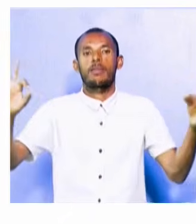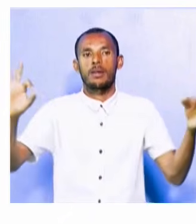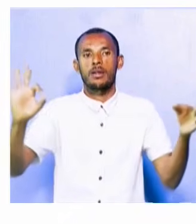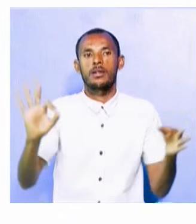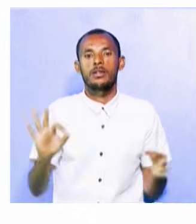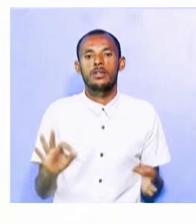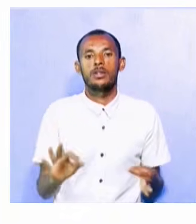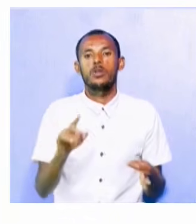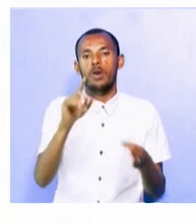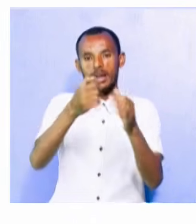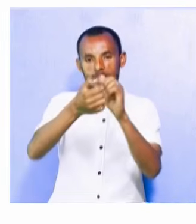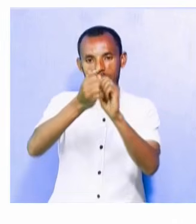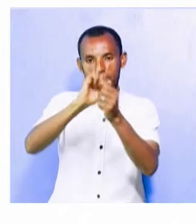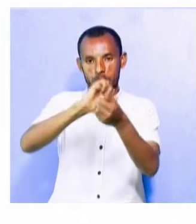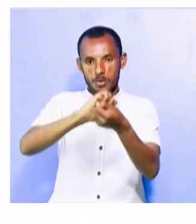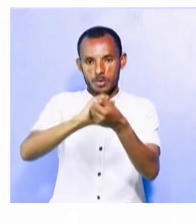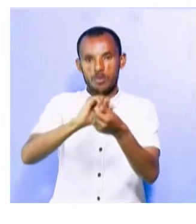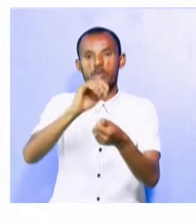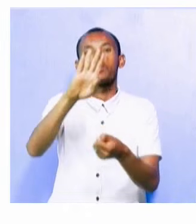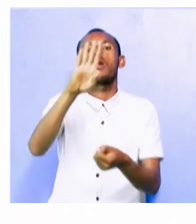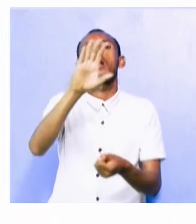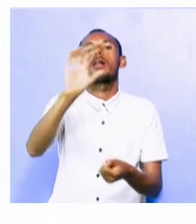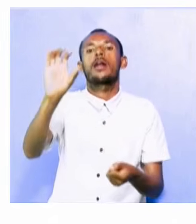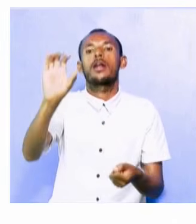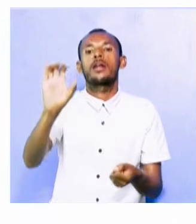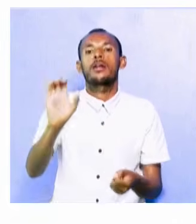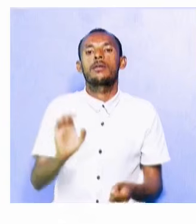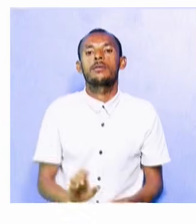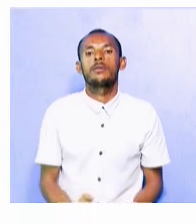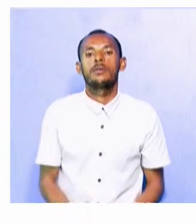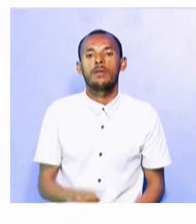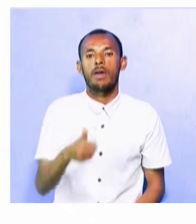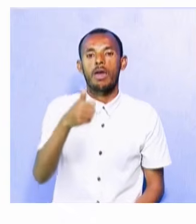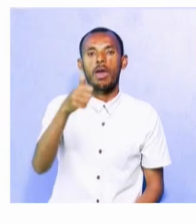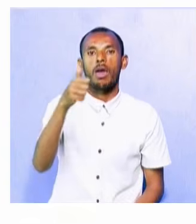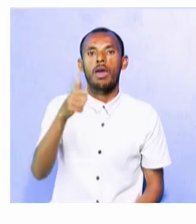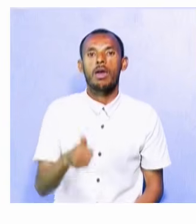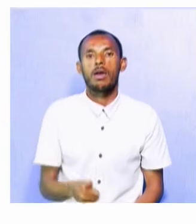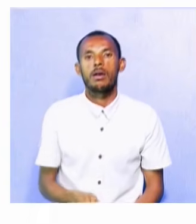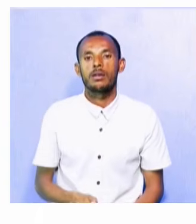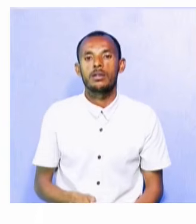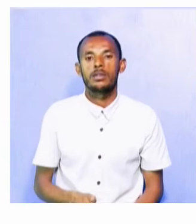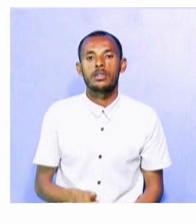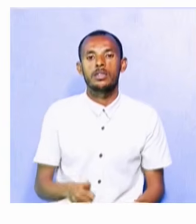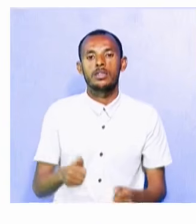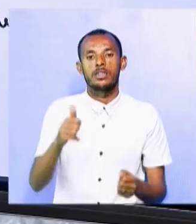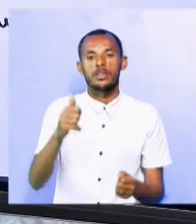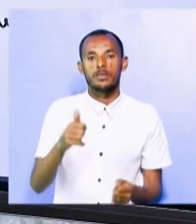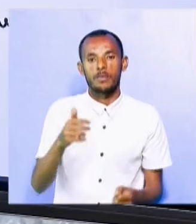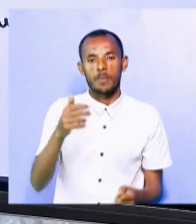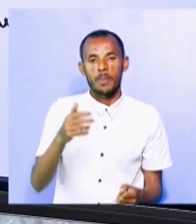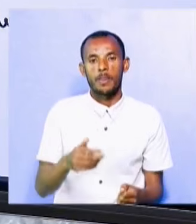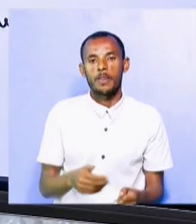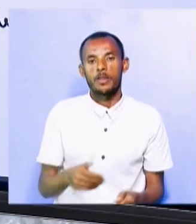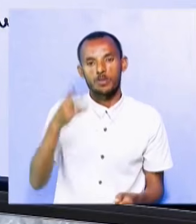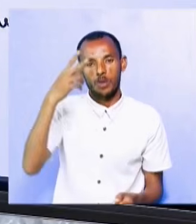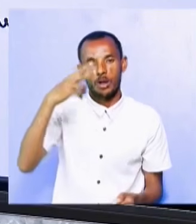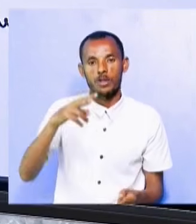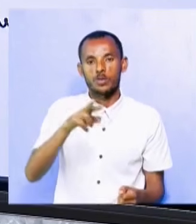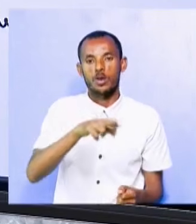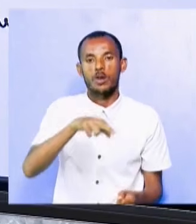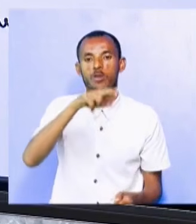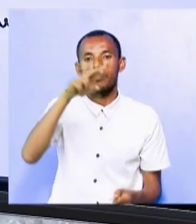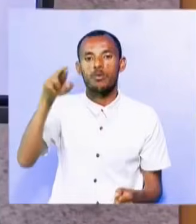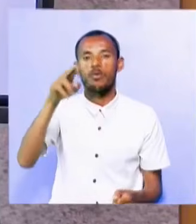can substitute 400 in place of a. Square root of 400 meters square. In